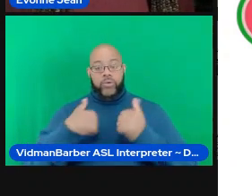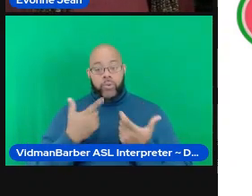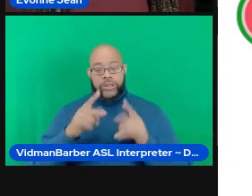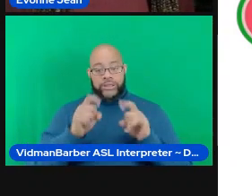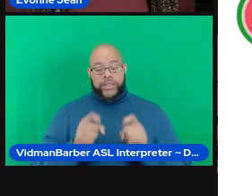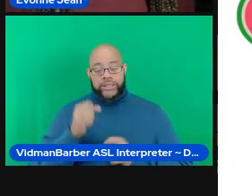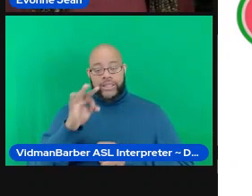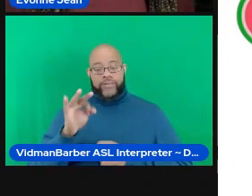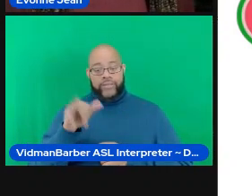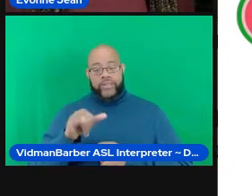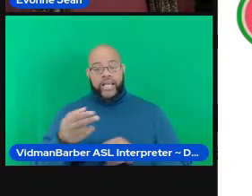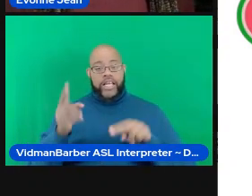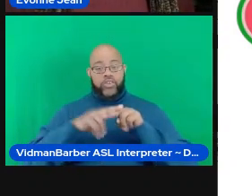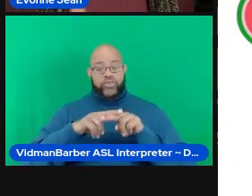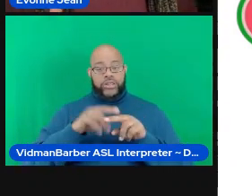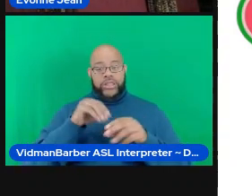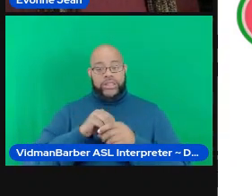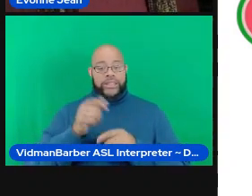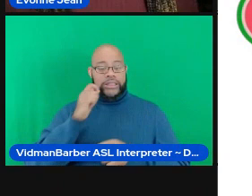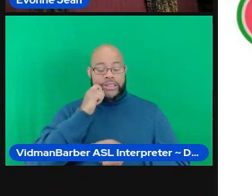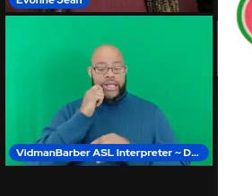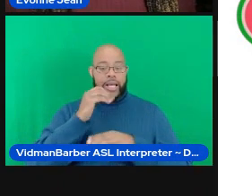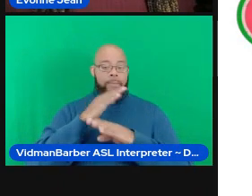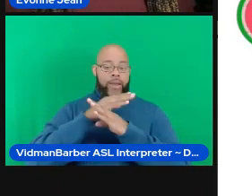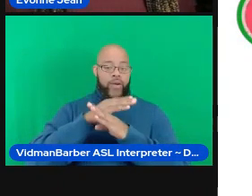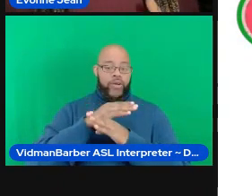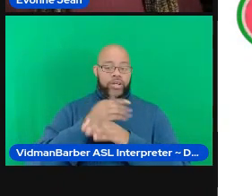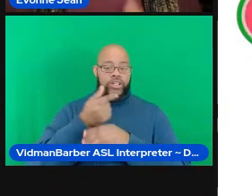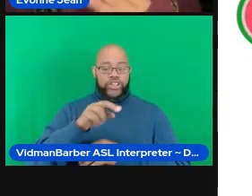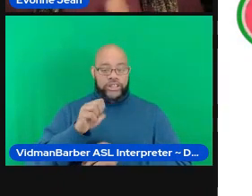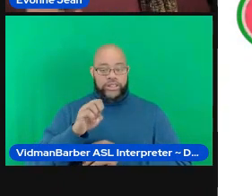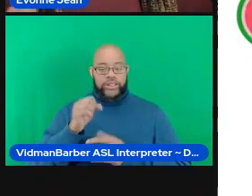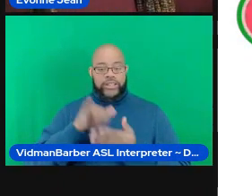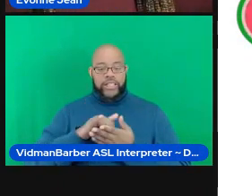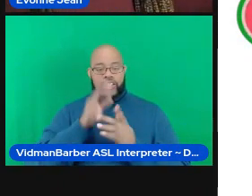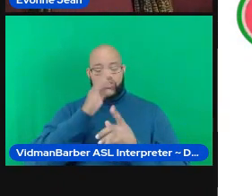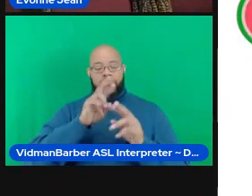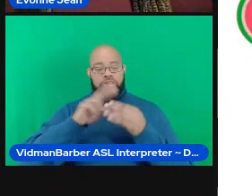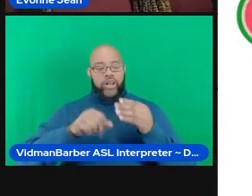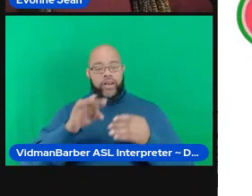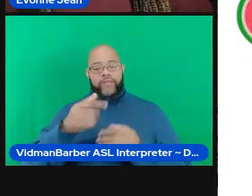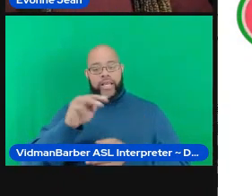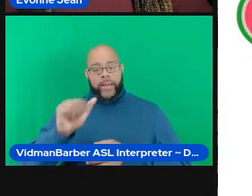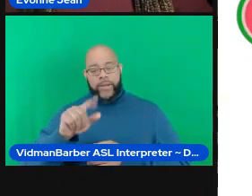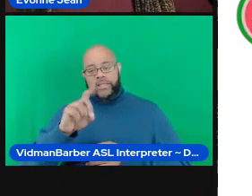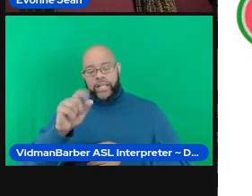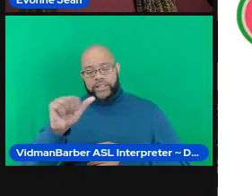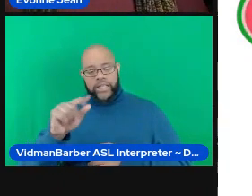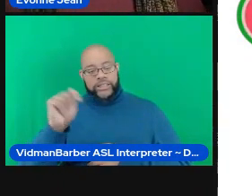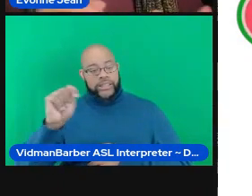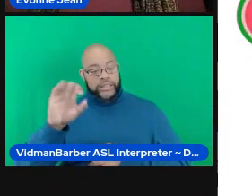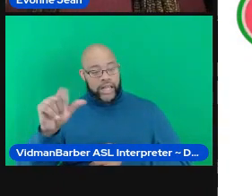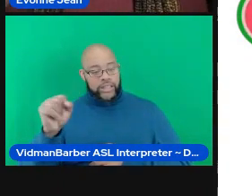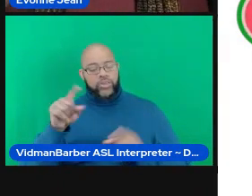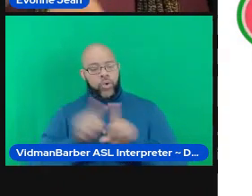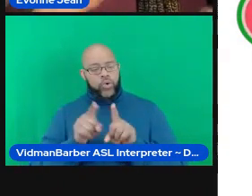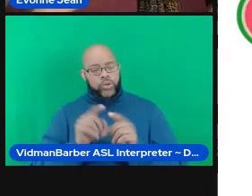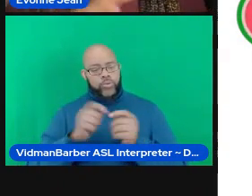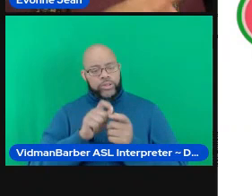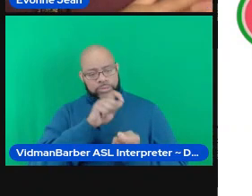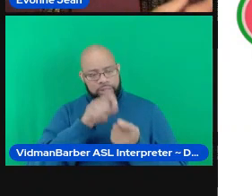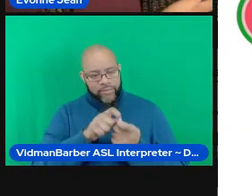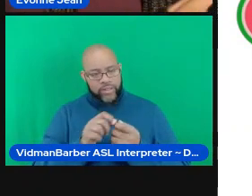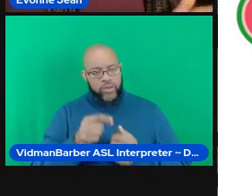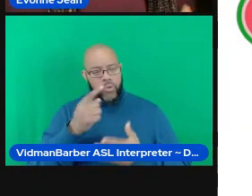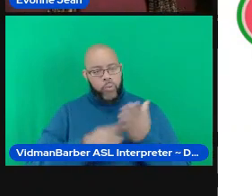not these increase in skin barrier integrity genes are a direct result of gamma delta T cells, and also more specifically, what